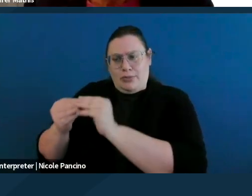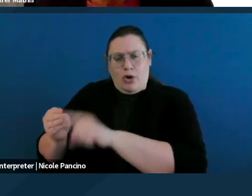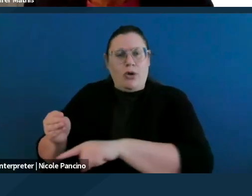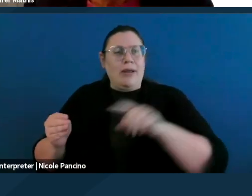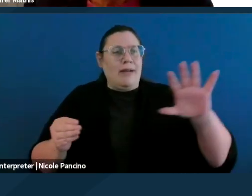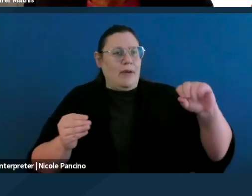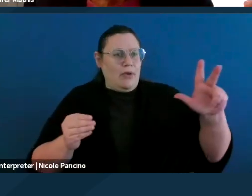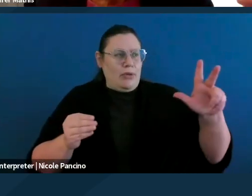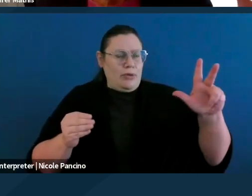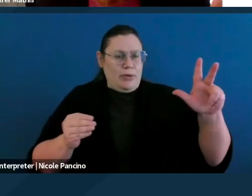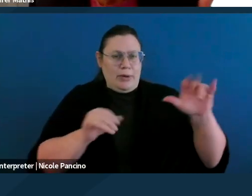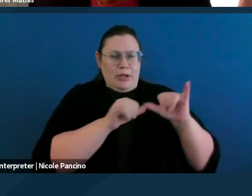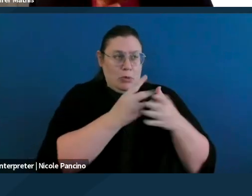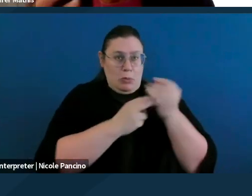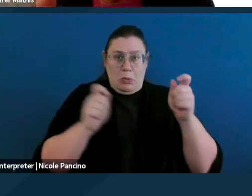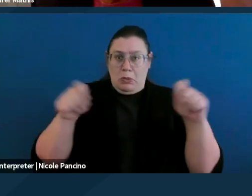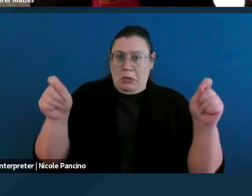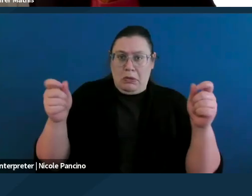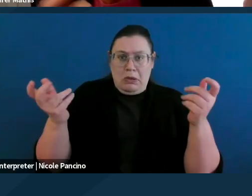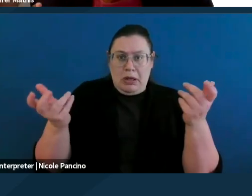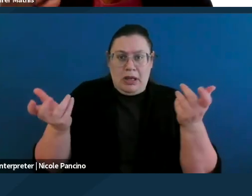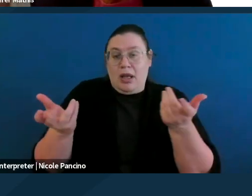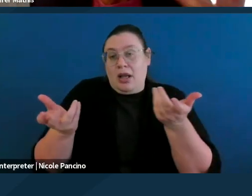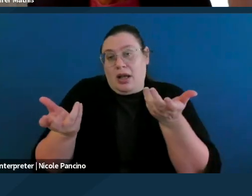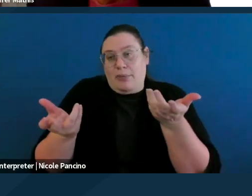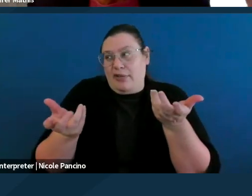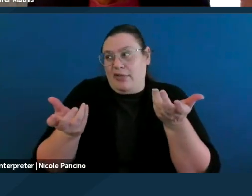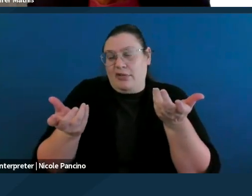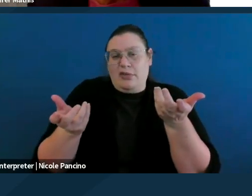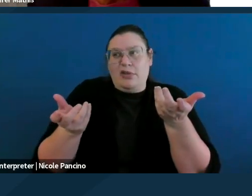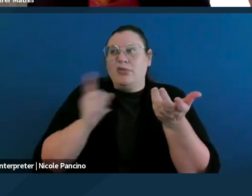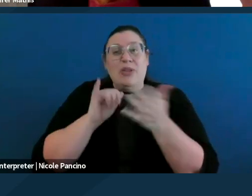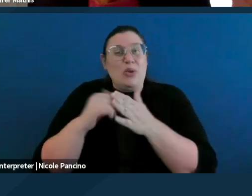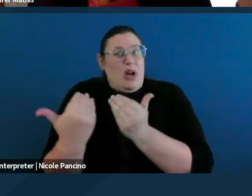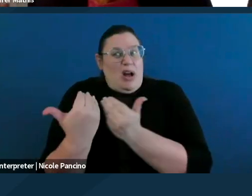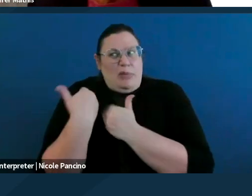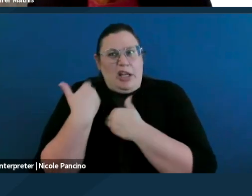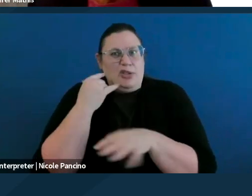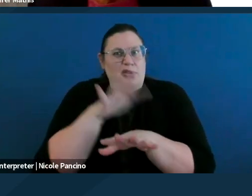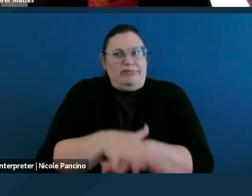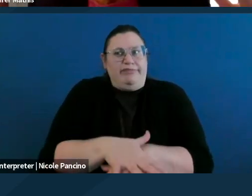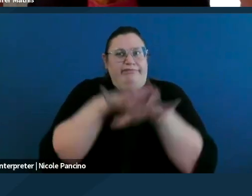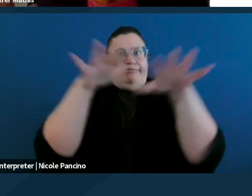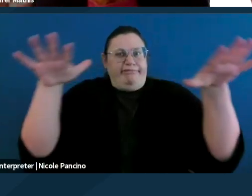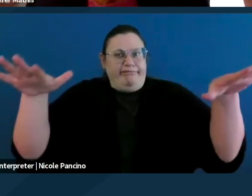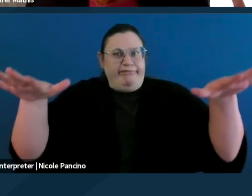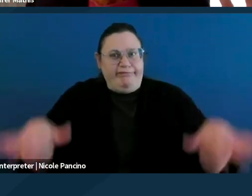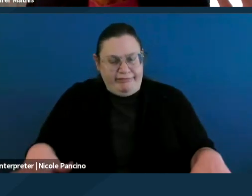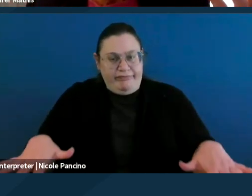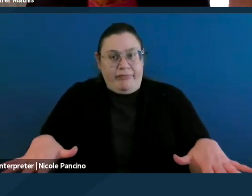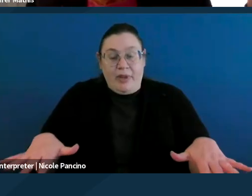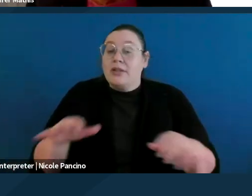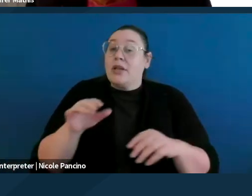503 benchmark. But I would just say, I mean, they're kind of separate obligations. So even if they did count the